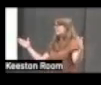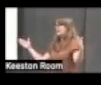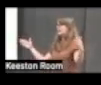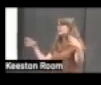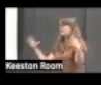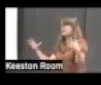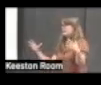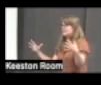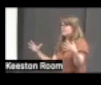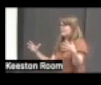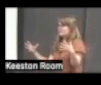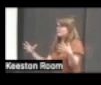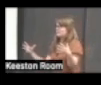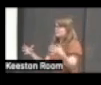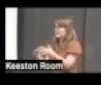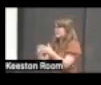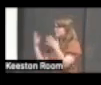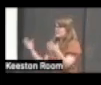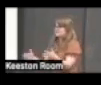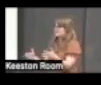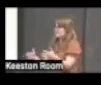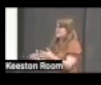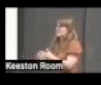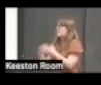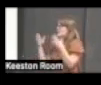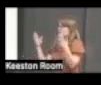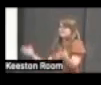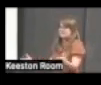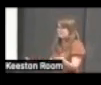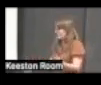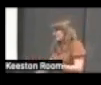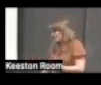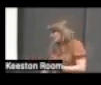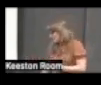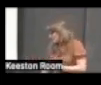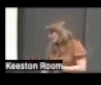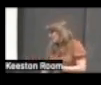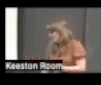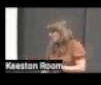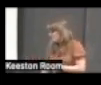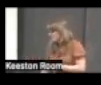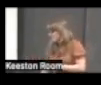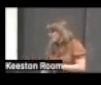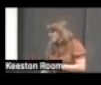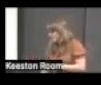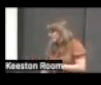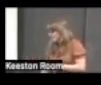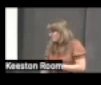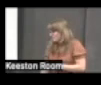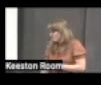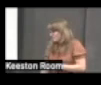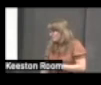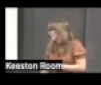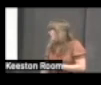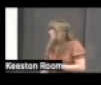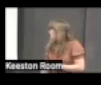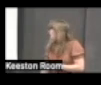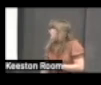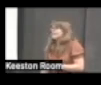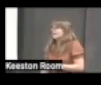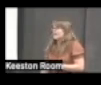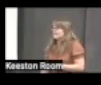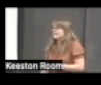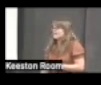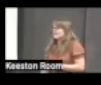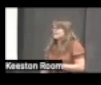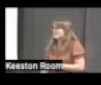to that. So we would do our dichotomous choice tests every day until the breeding happened. And we recorded a lot. And